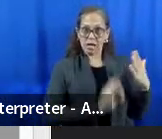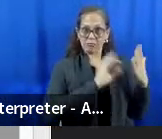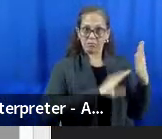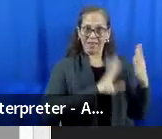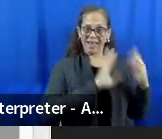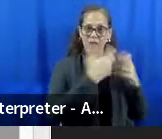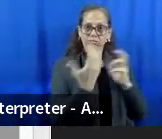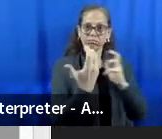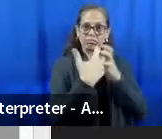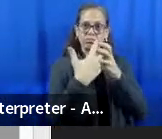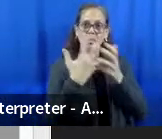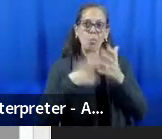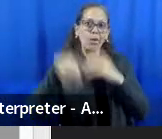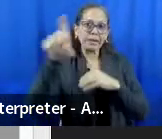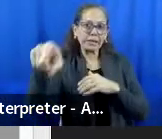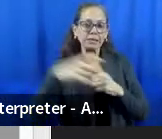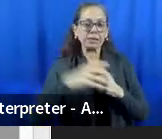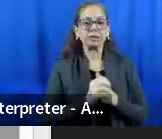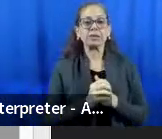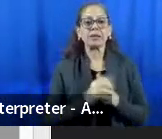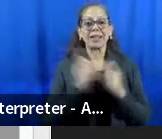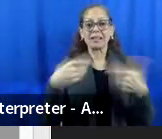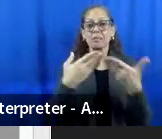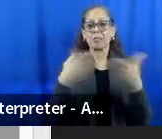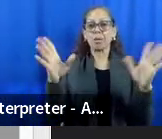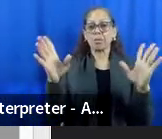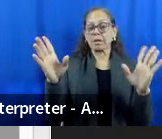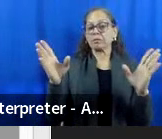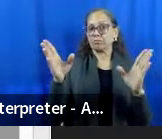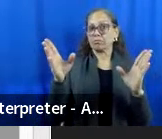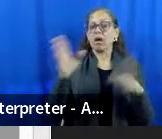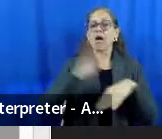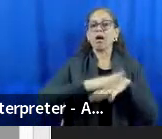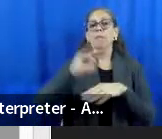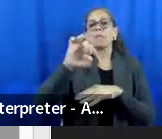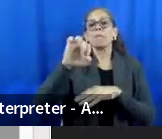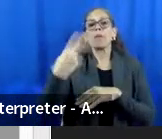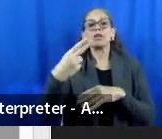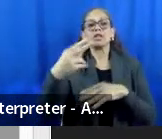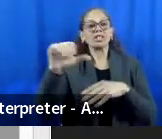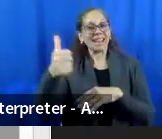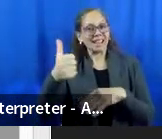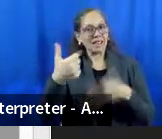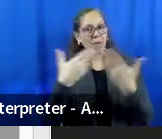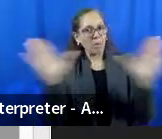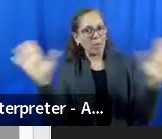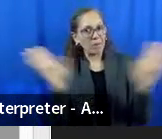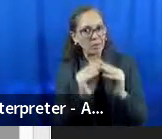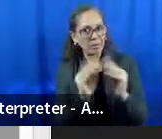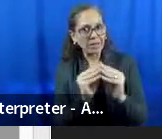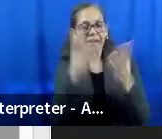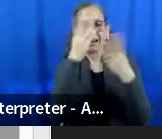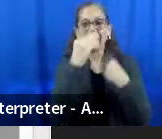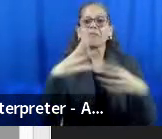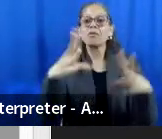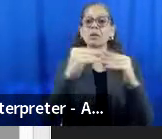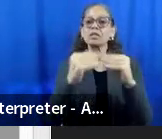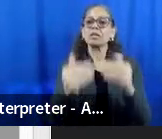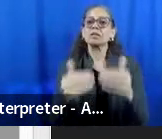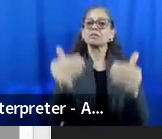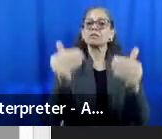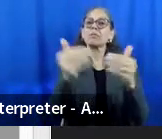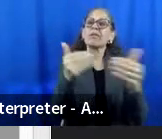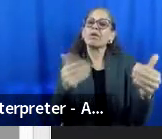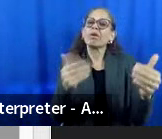meet your needs. The public hearing for this initiative will be on March 10th, and we're holding these info sessions in advance